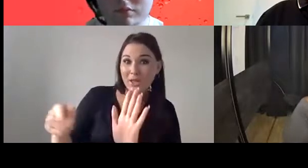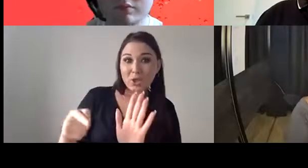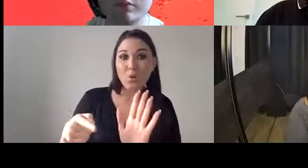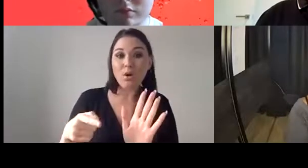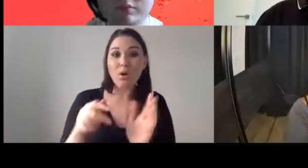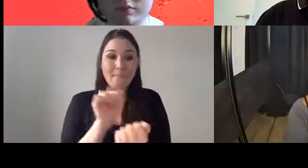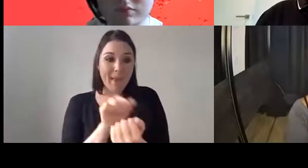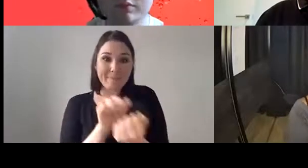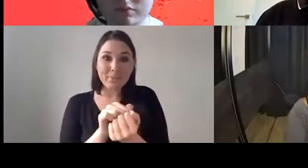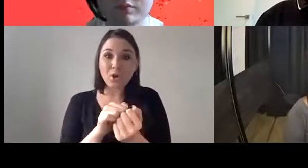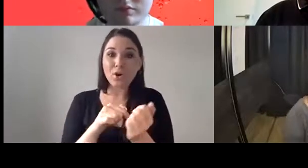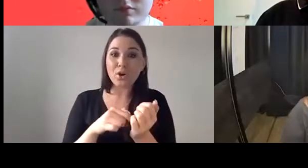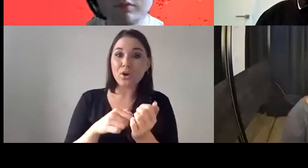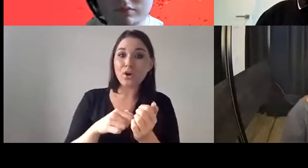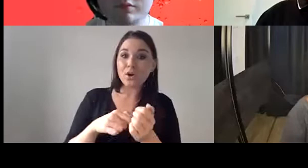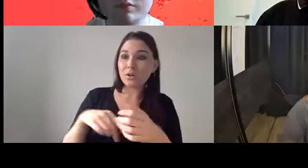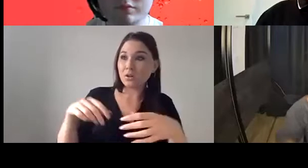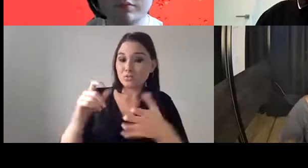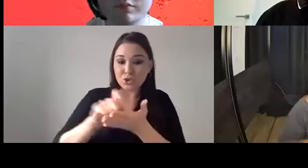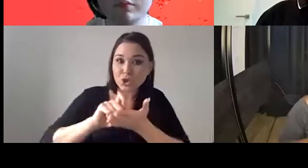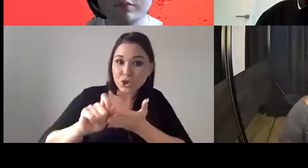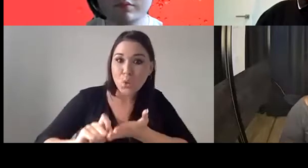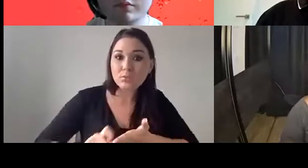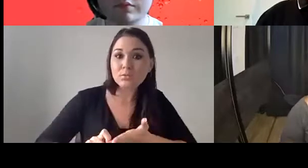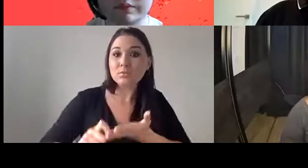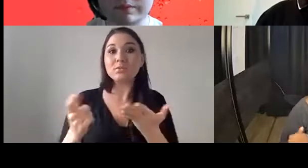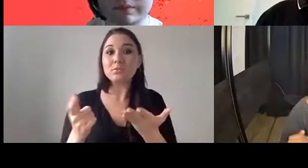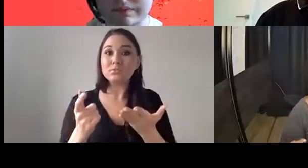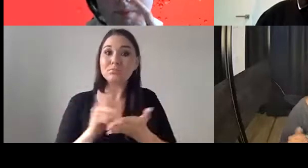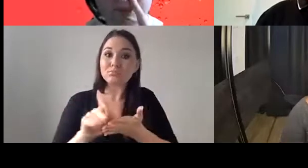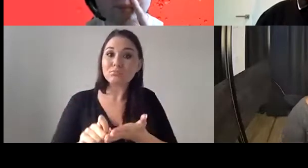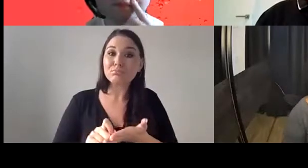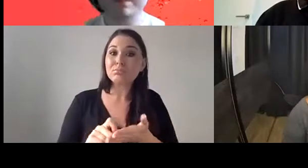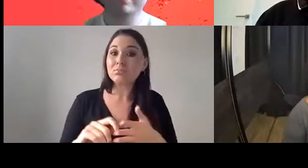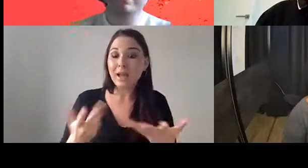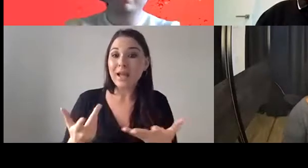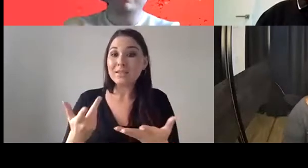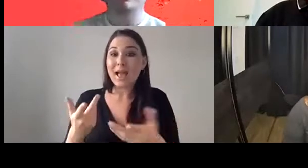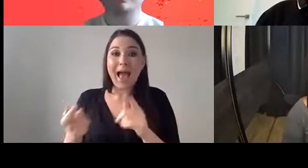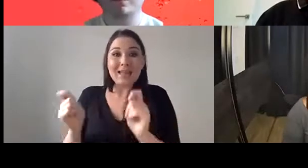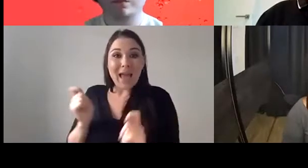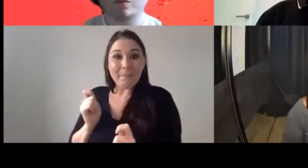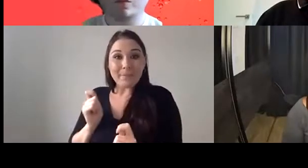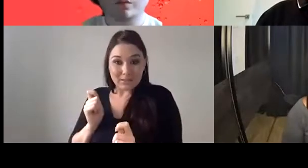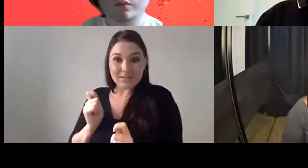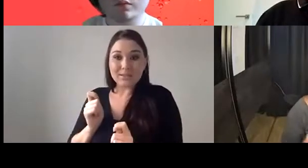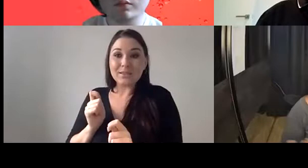your doctor notes, and just accepting that anyone can come and adapt to them so they can thrive in your workplace would